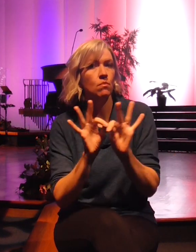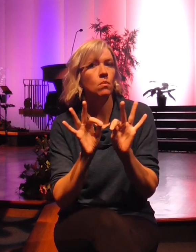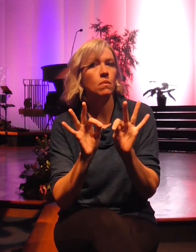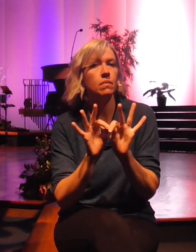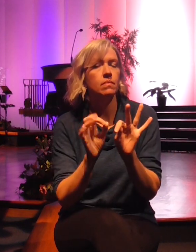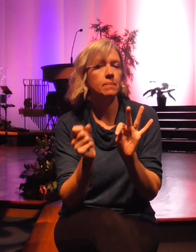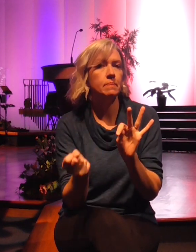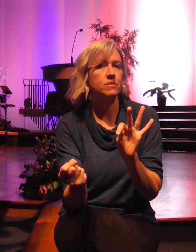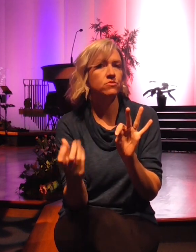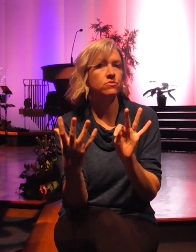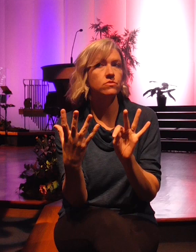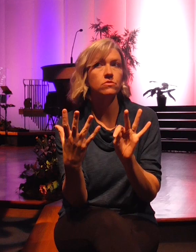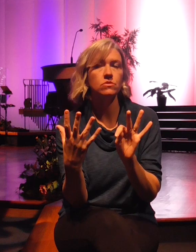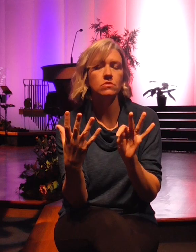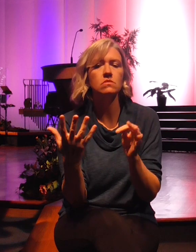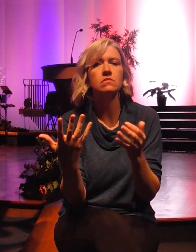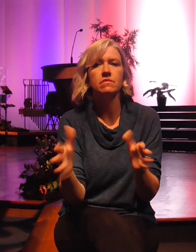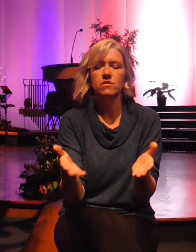freedom